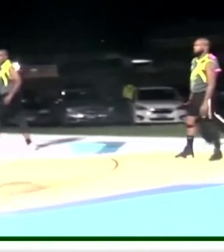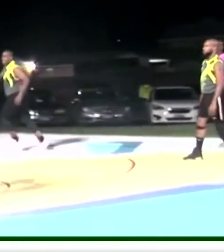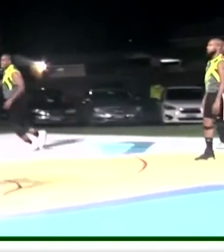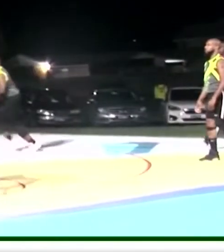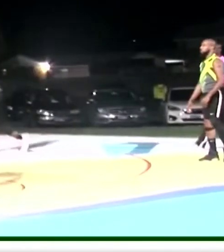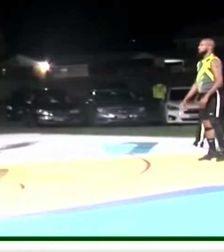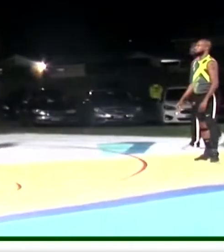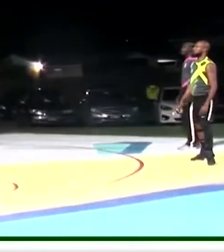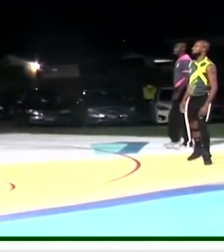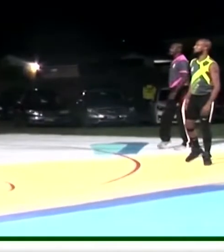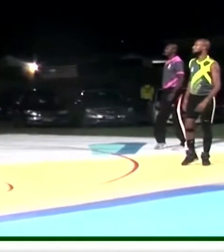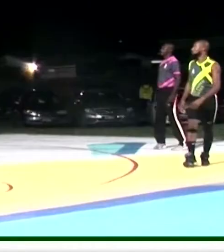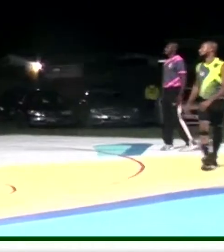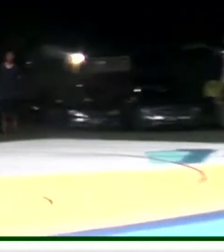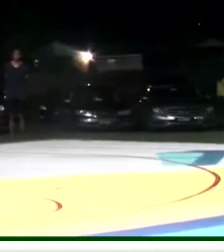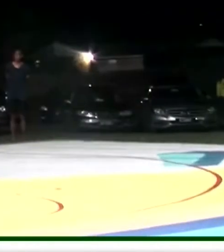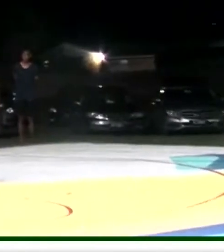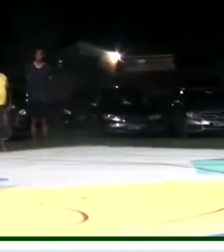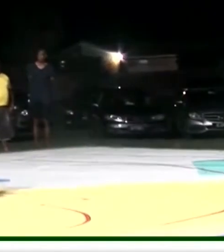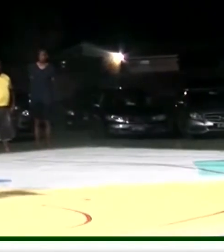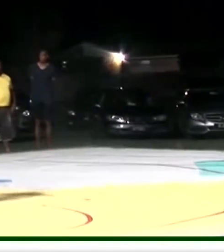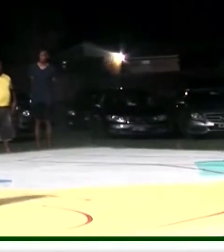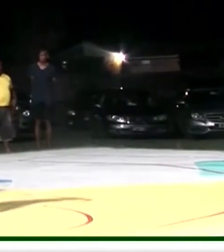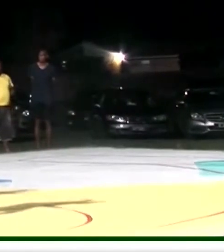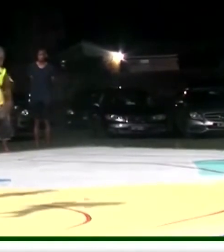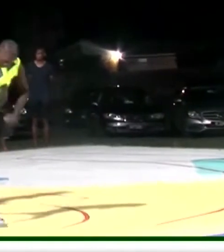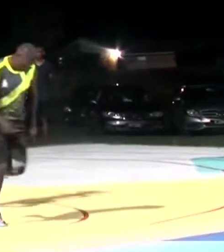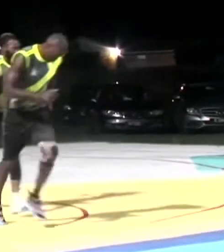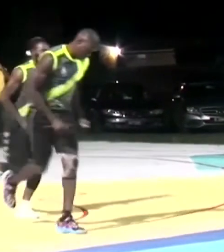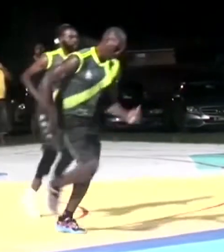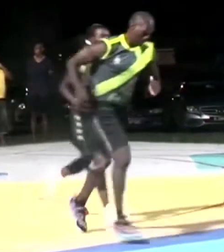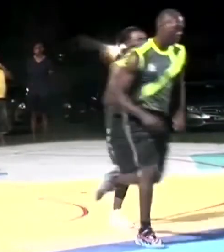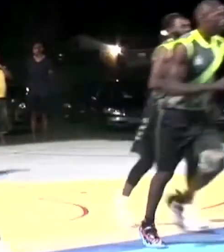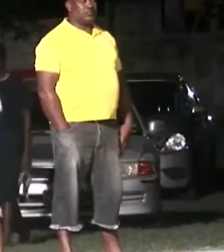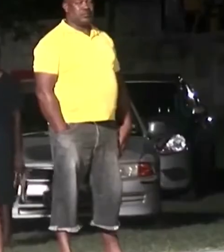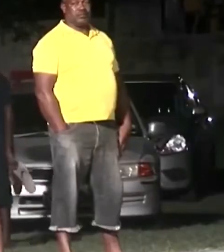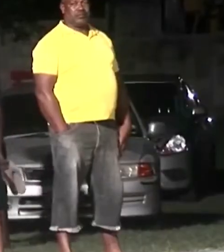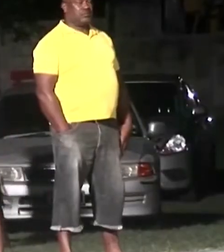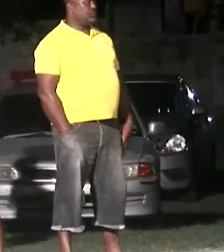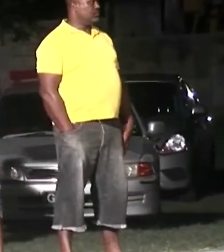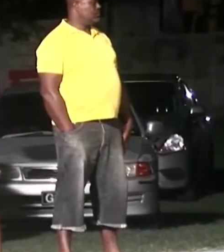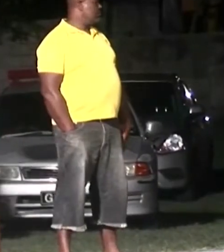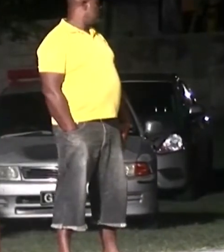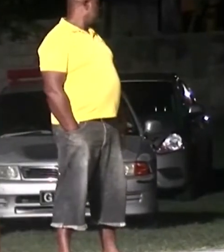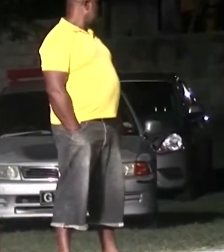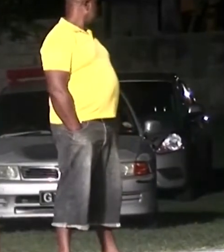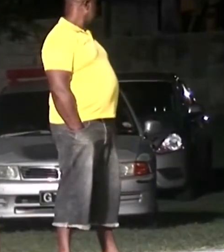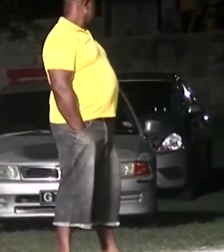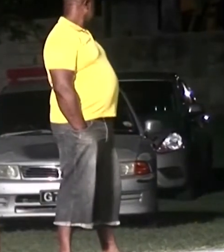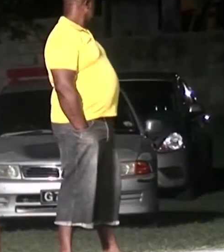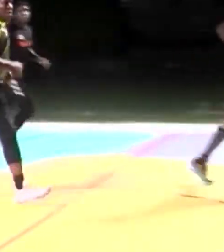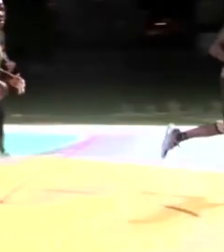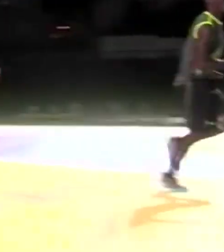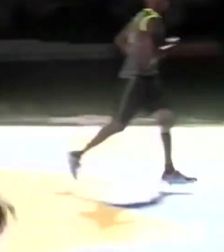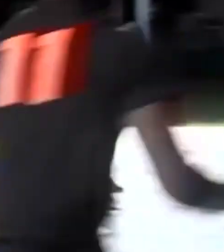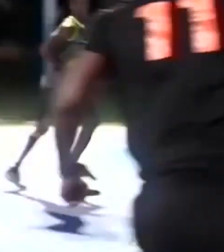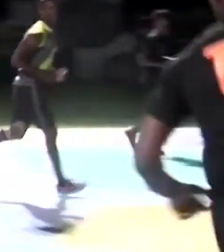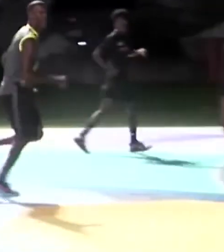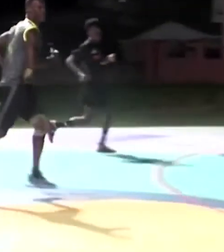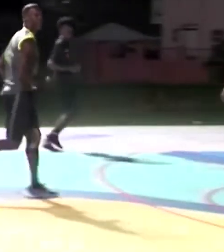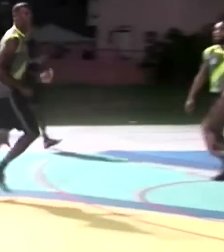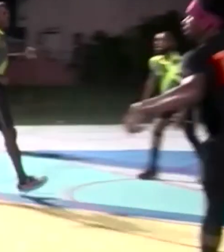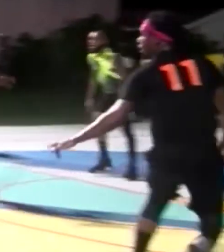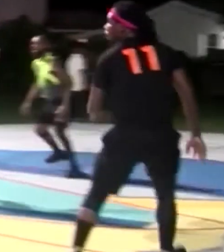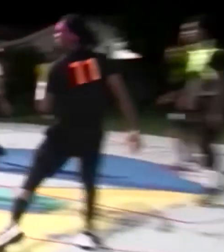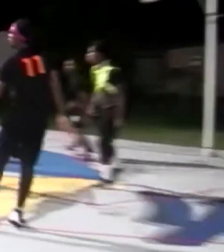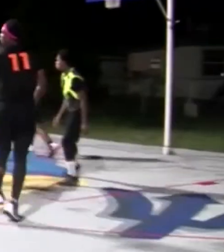Stevenson calendar penetrates the defense, smooth finish. Team high 14 points on the night. Young Bears started